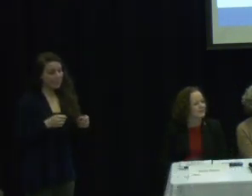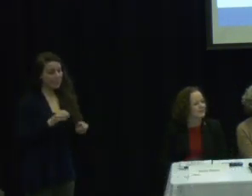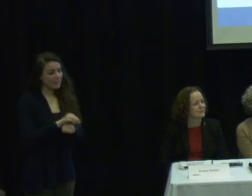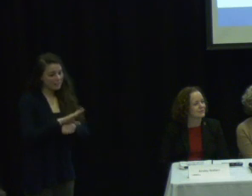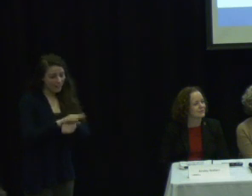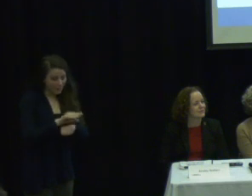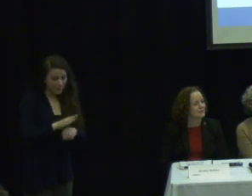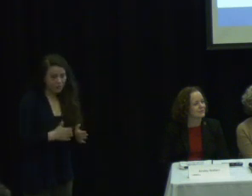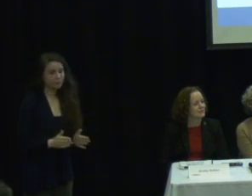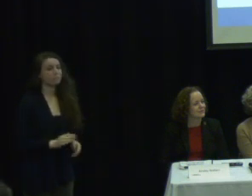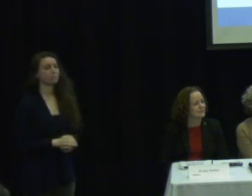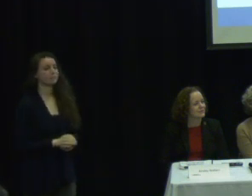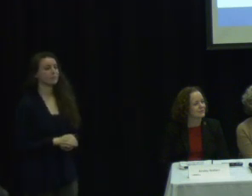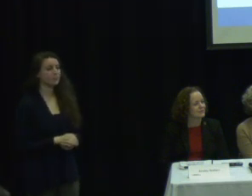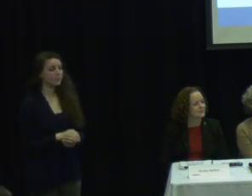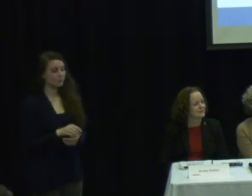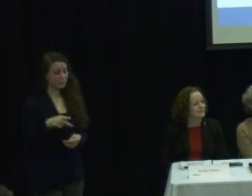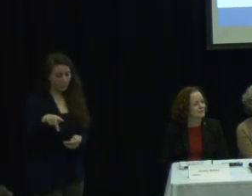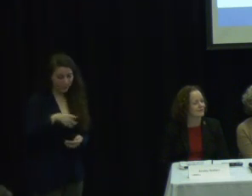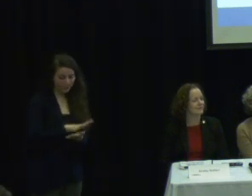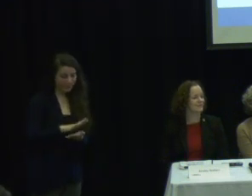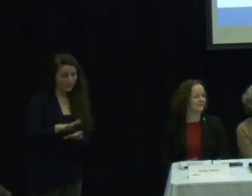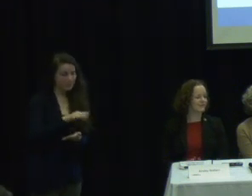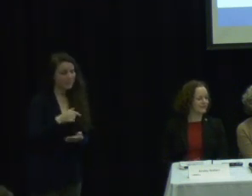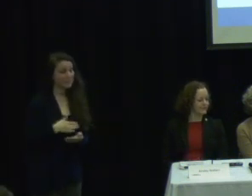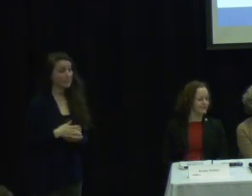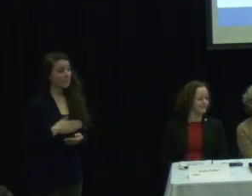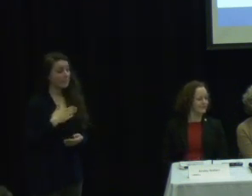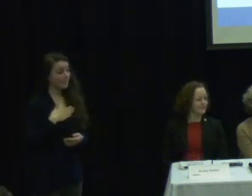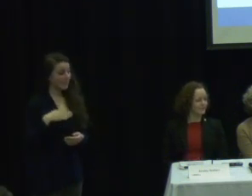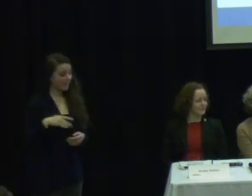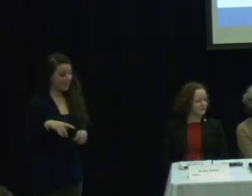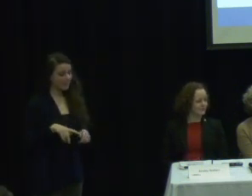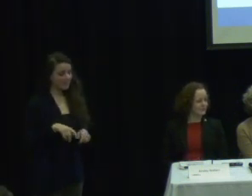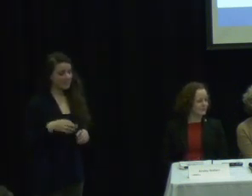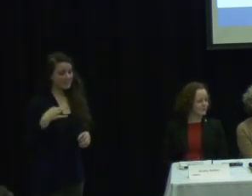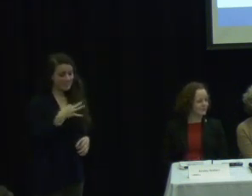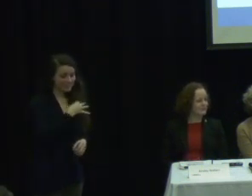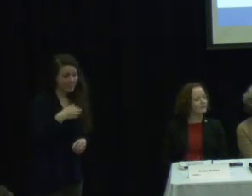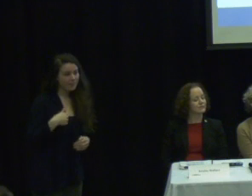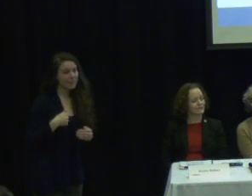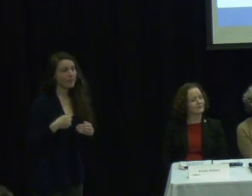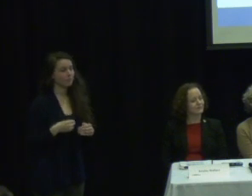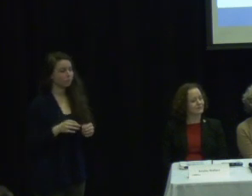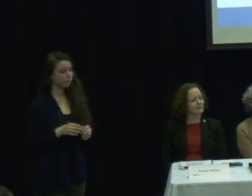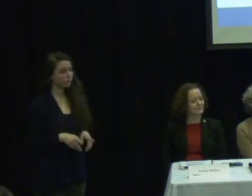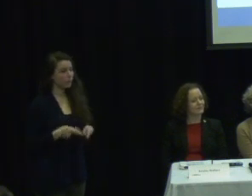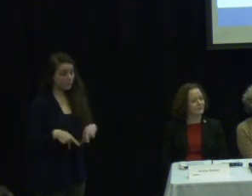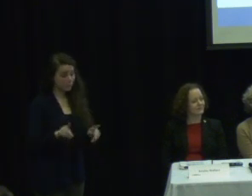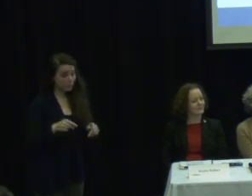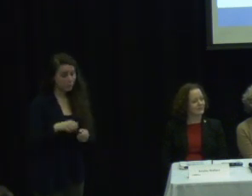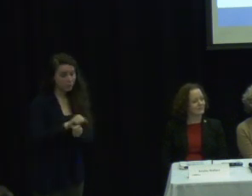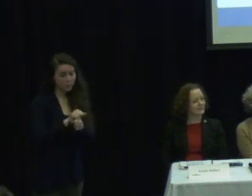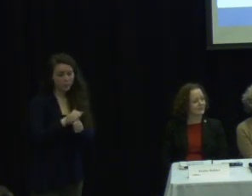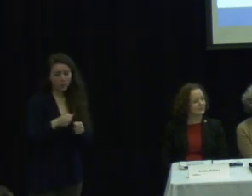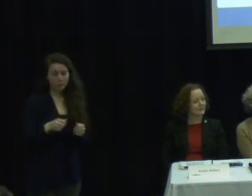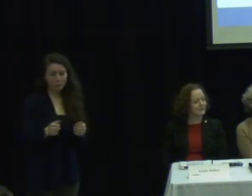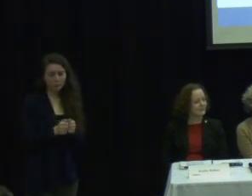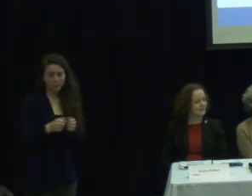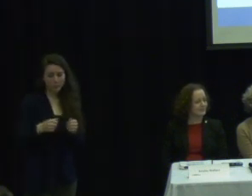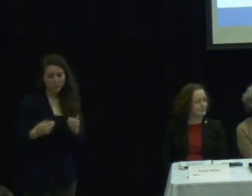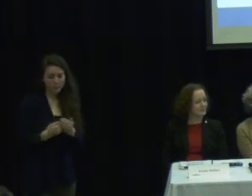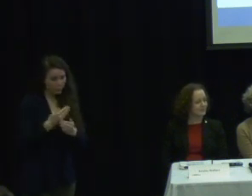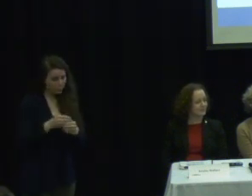staff has the wonderful opportunity to work with the new students coming in. And we have the hour and a